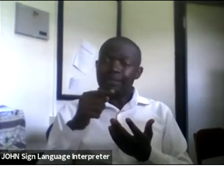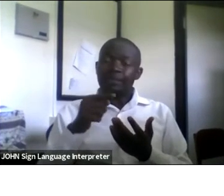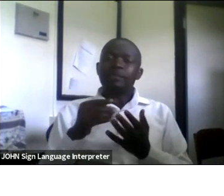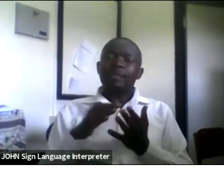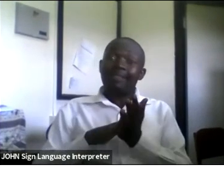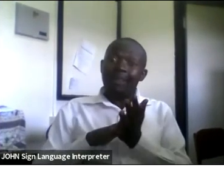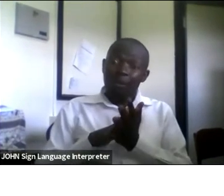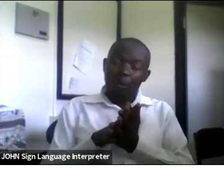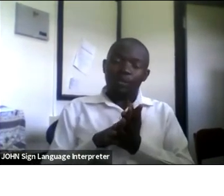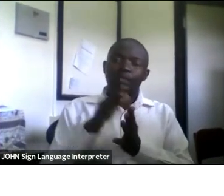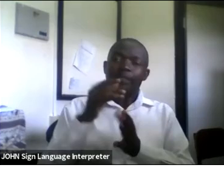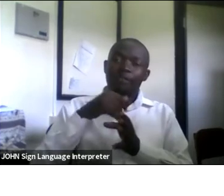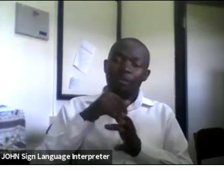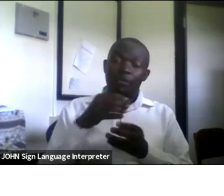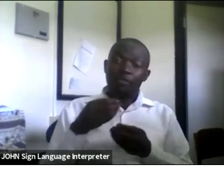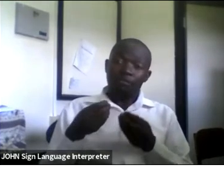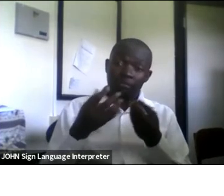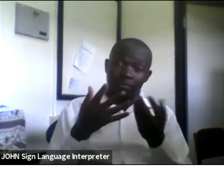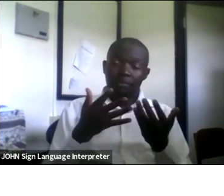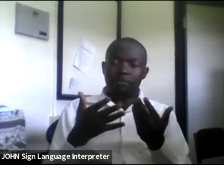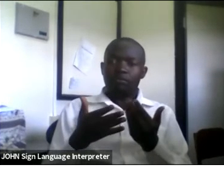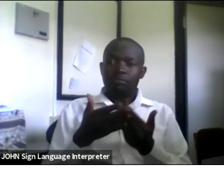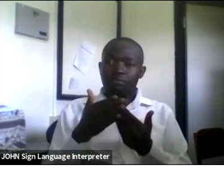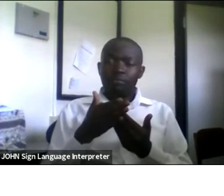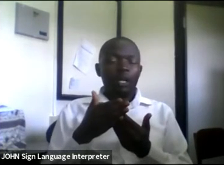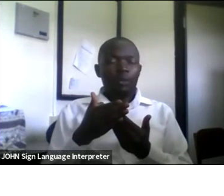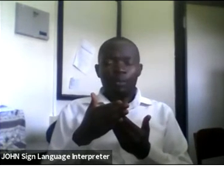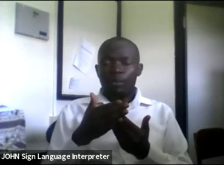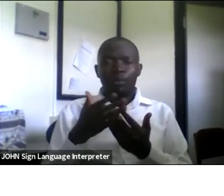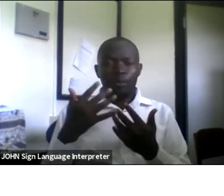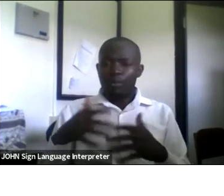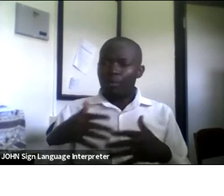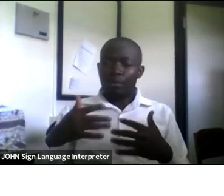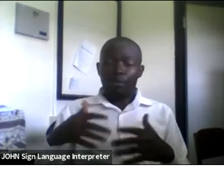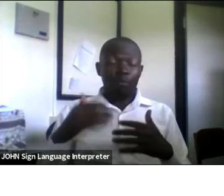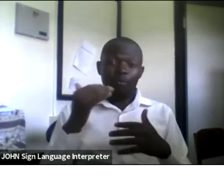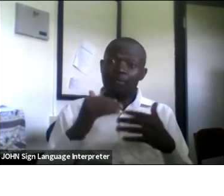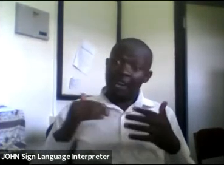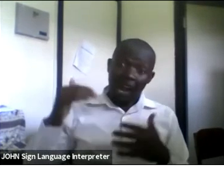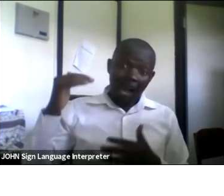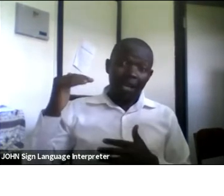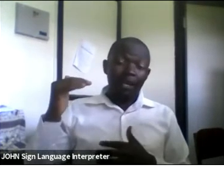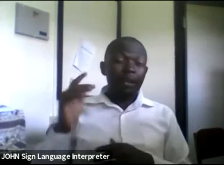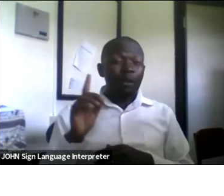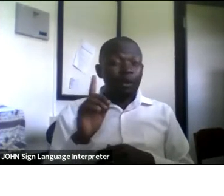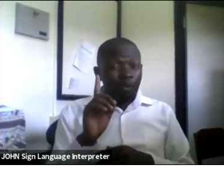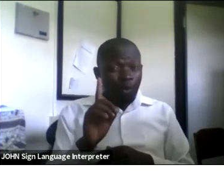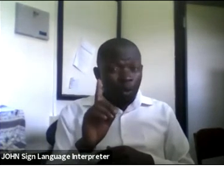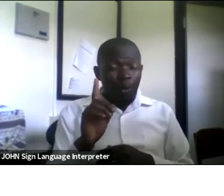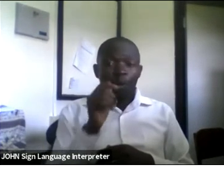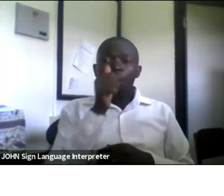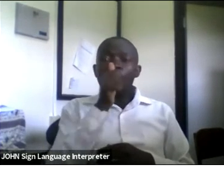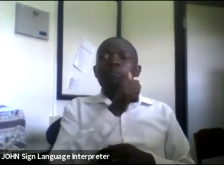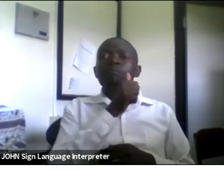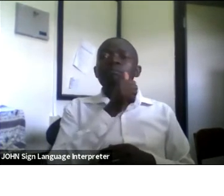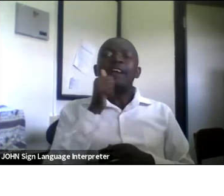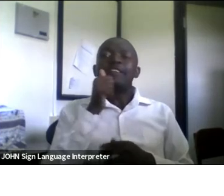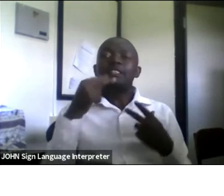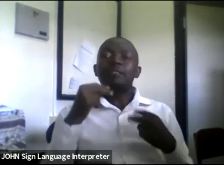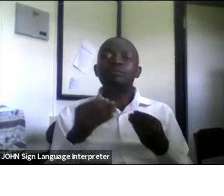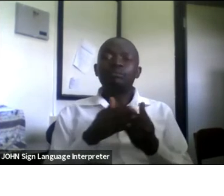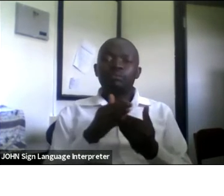in providing the care to people is very high, though primary health care, as well as the